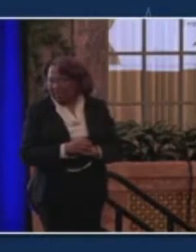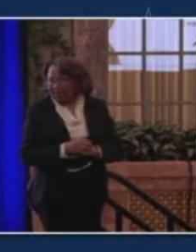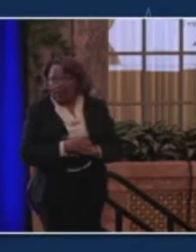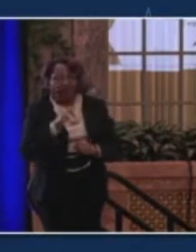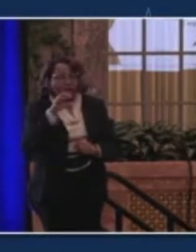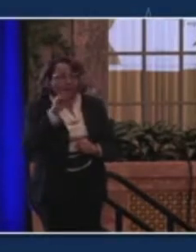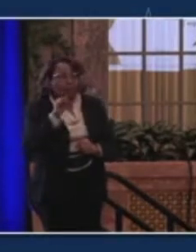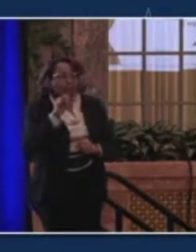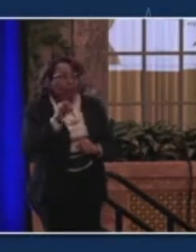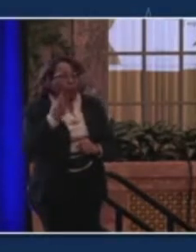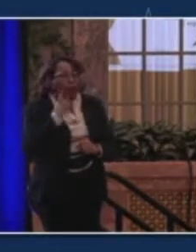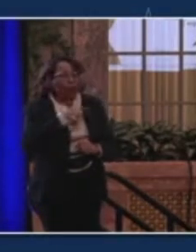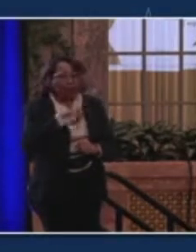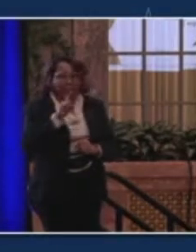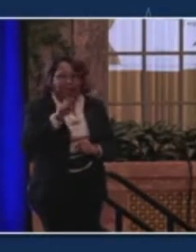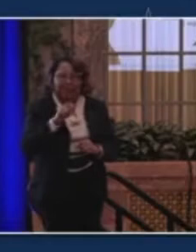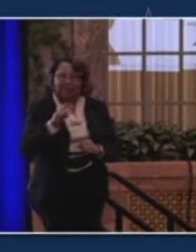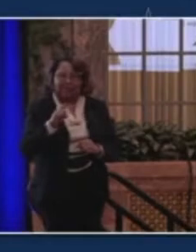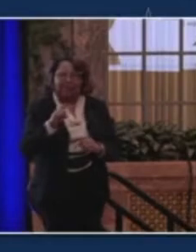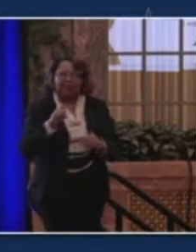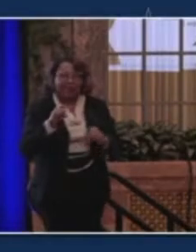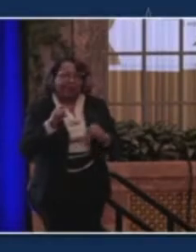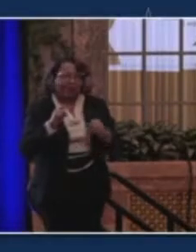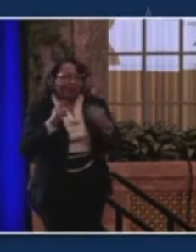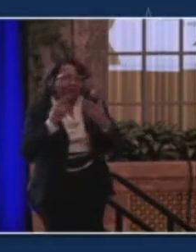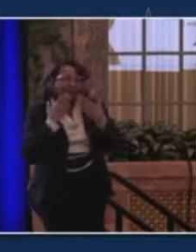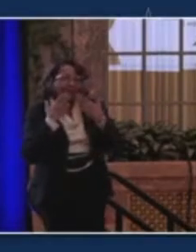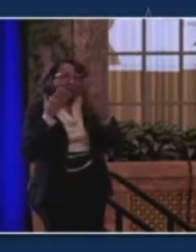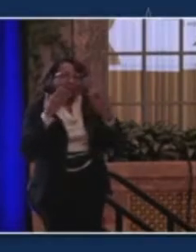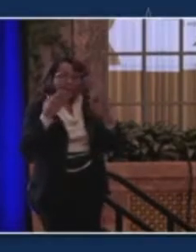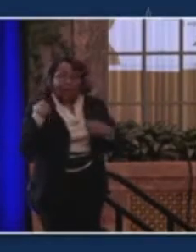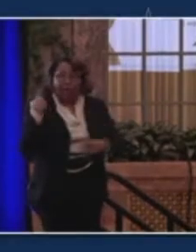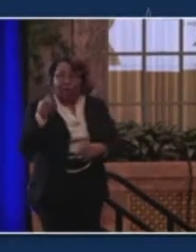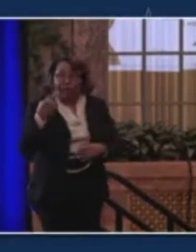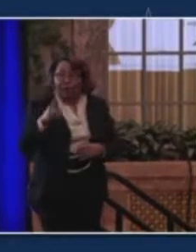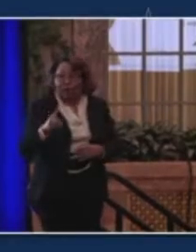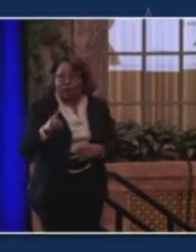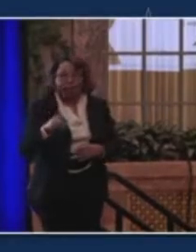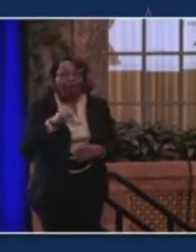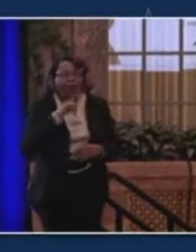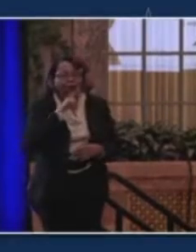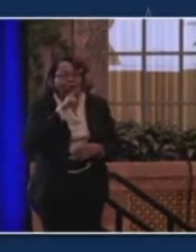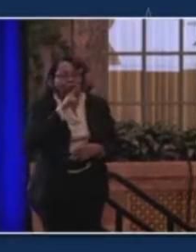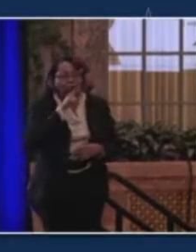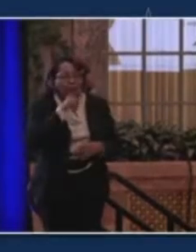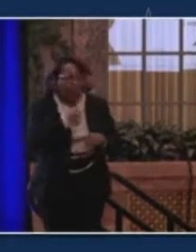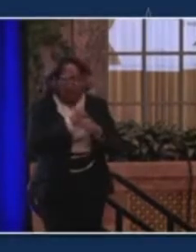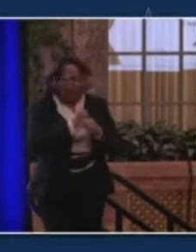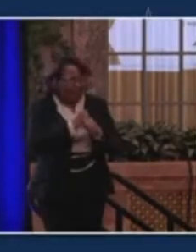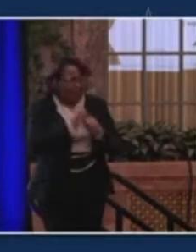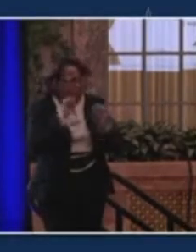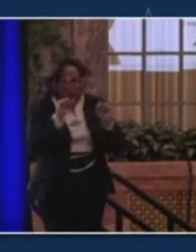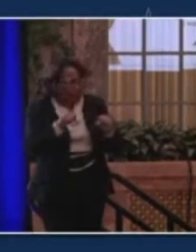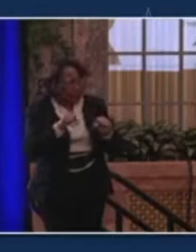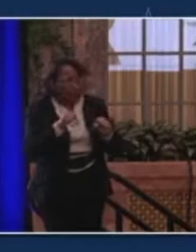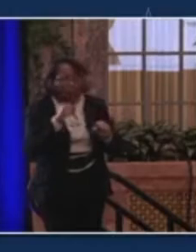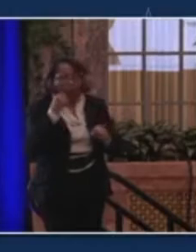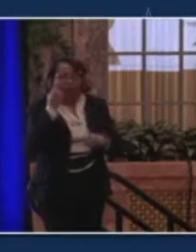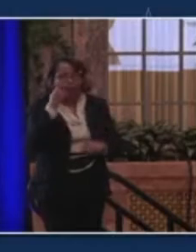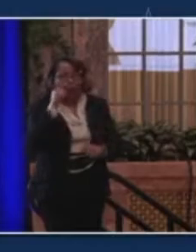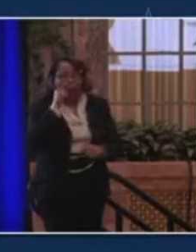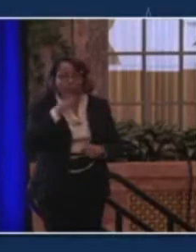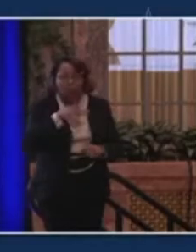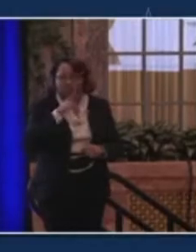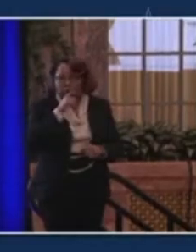So we must give thanks to Harold, who made it possible for women who have never been